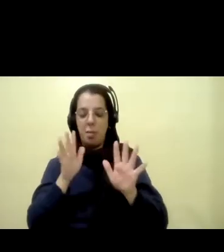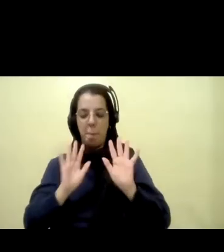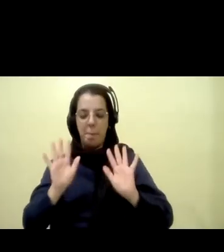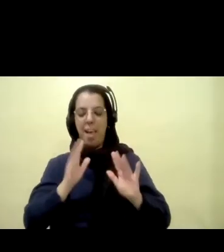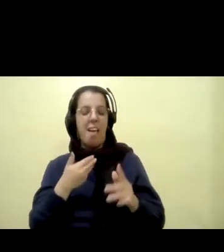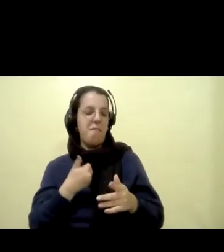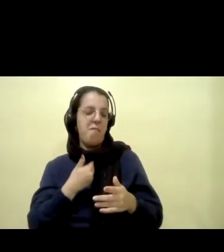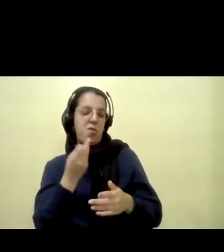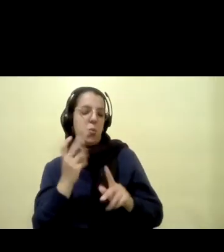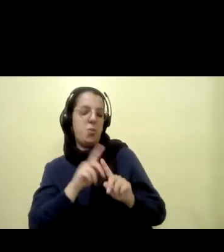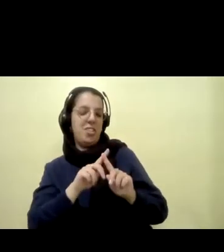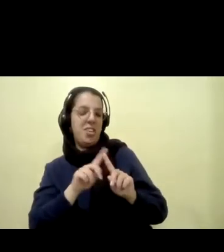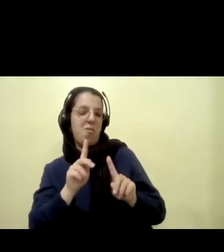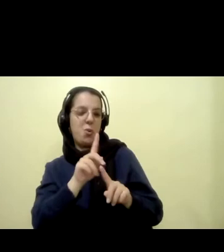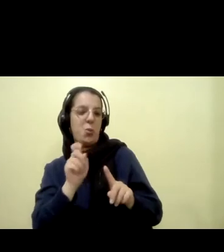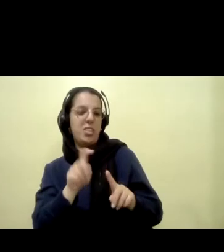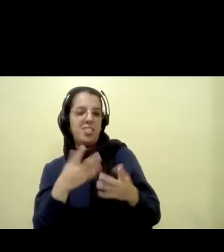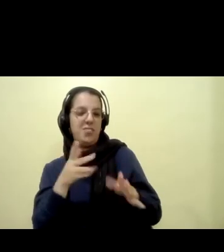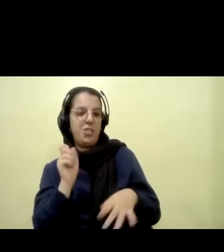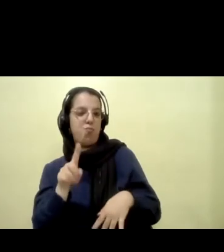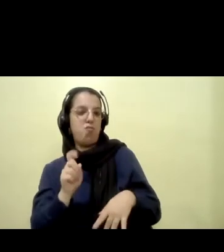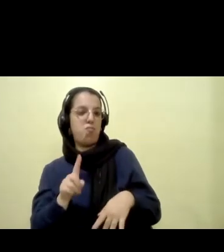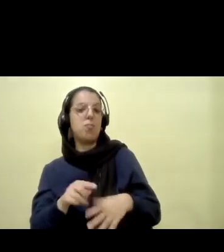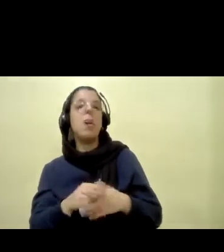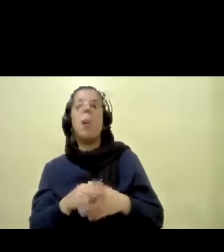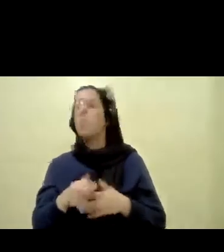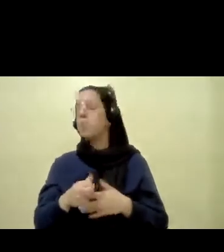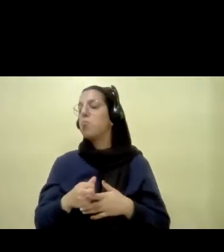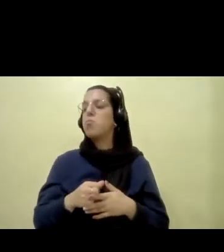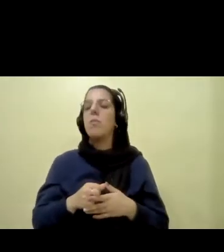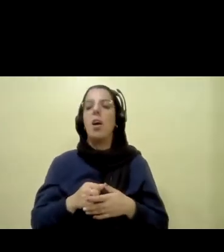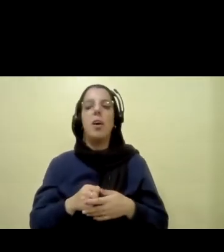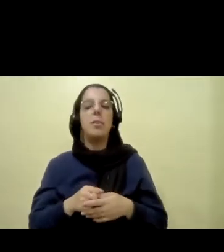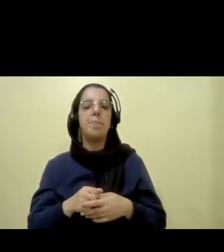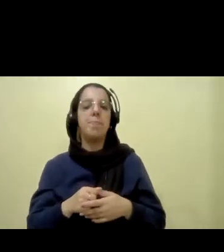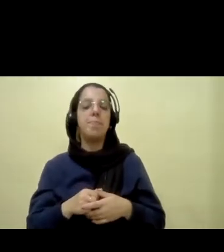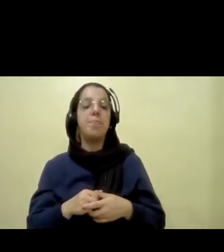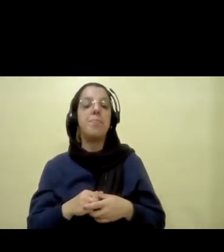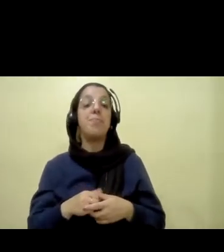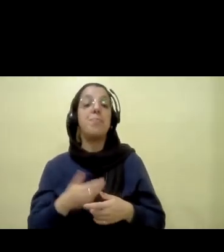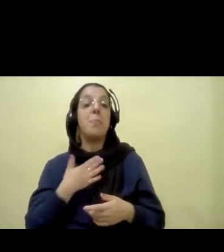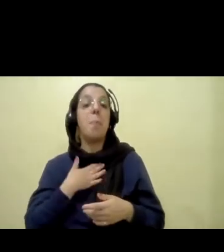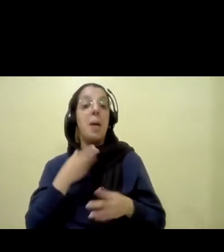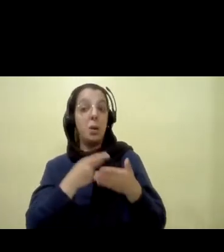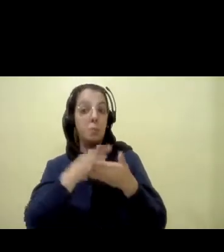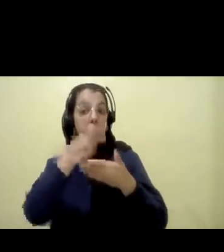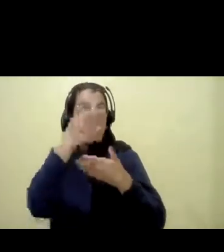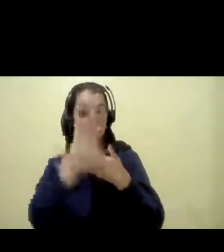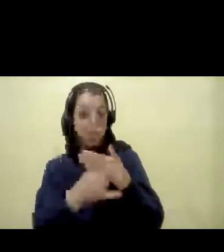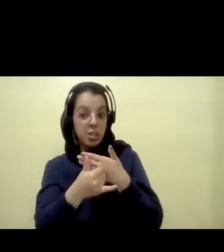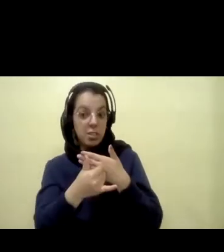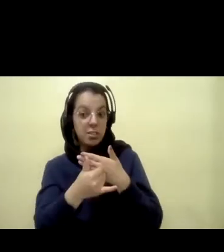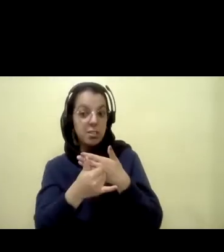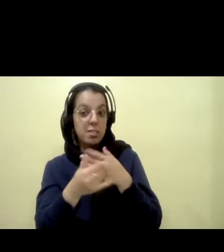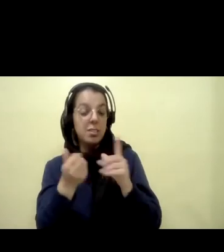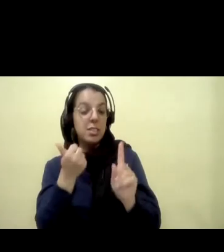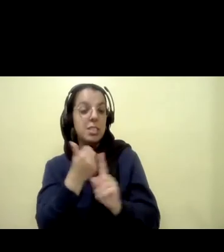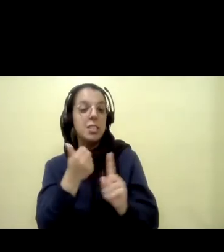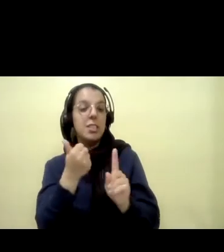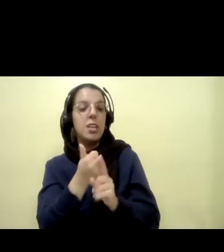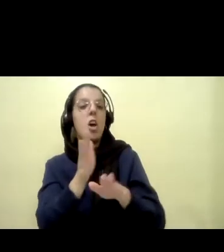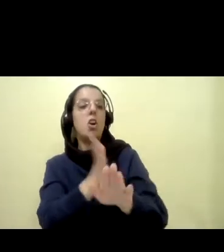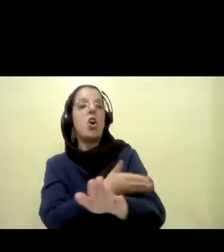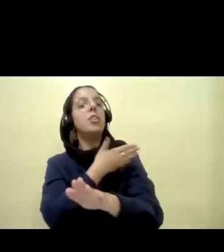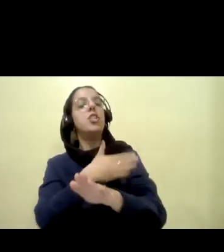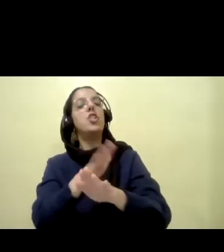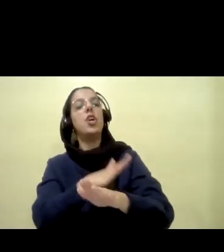3 different questions. So as far as my project, I would like to make a concert